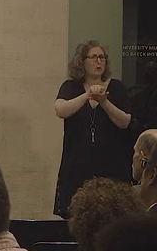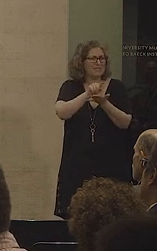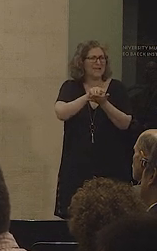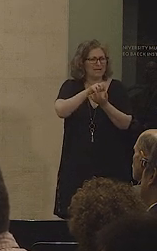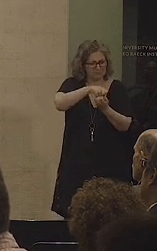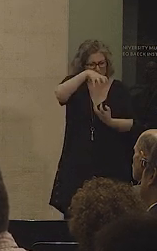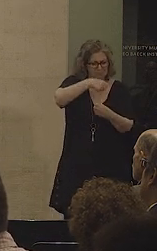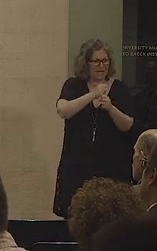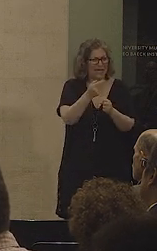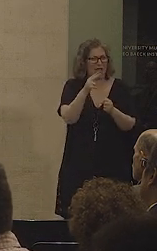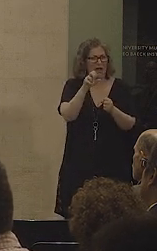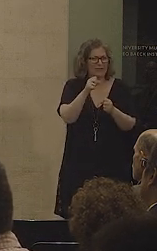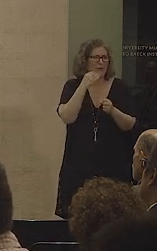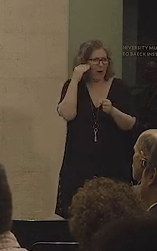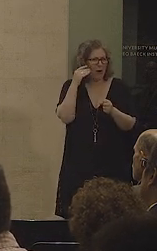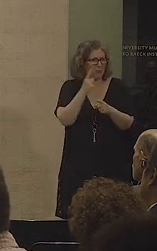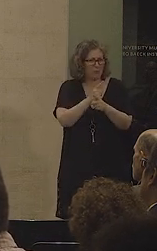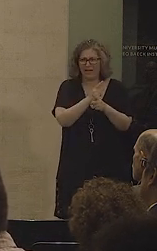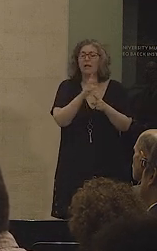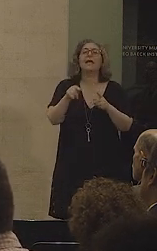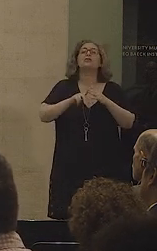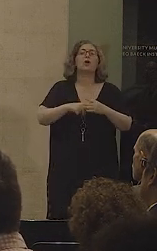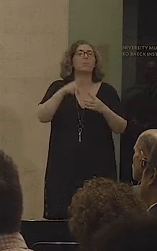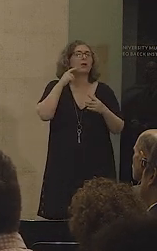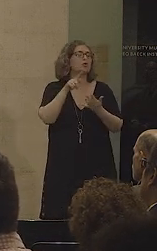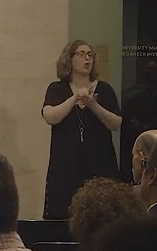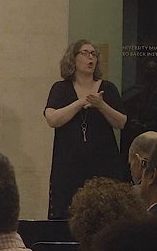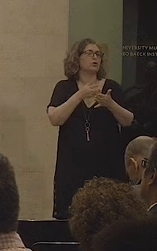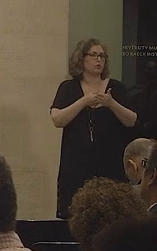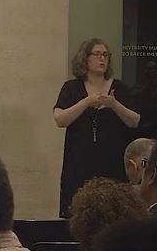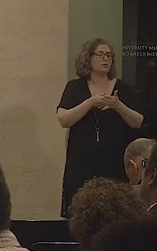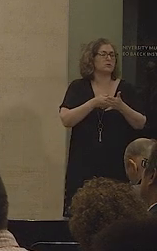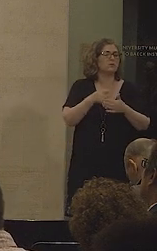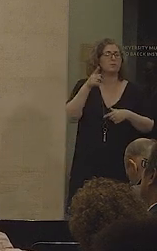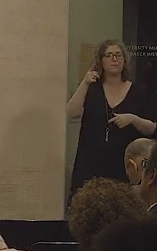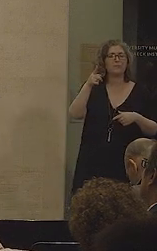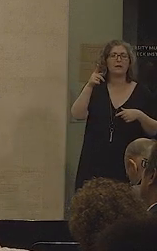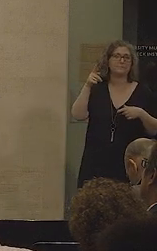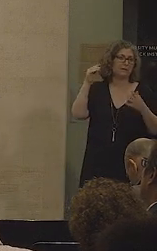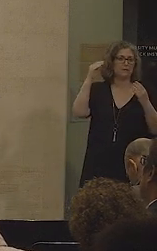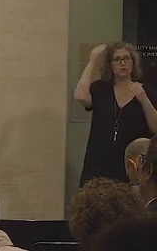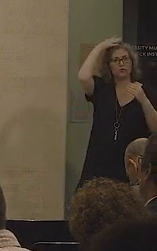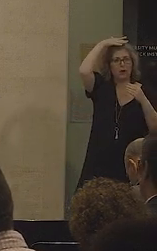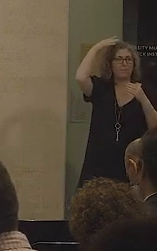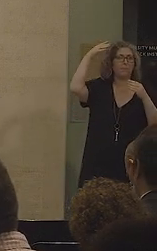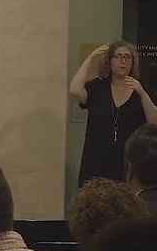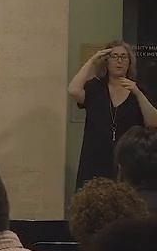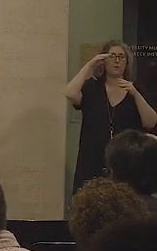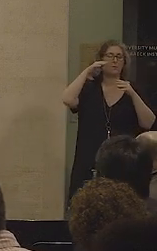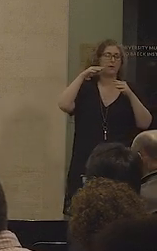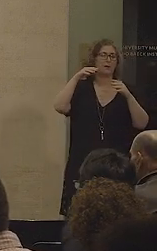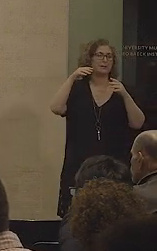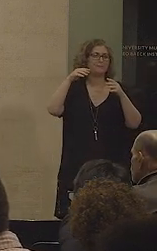the summer, which all started because of a lawsuit that this administration settled that they didn't need to